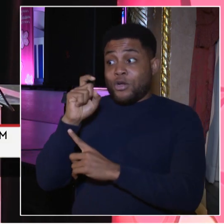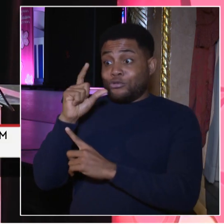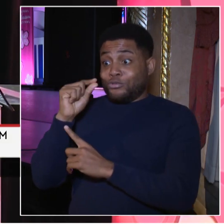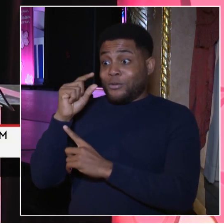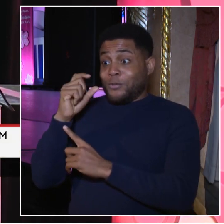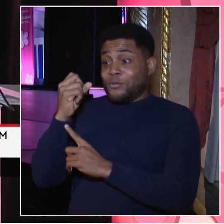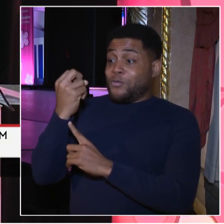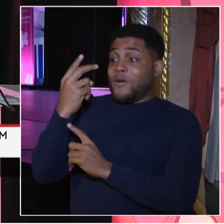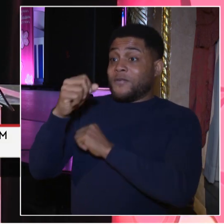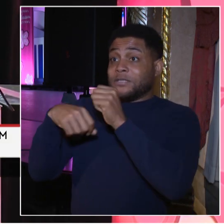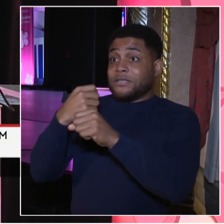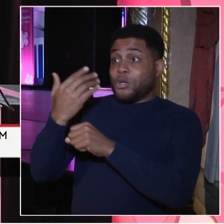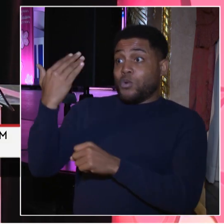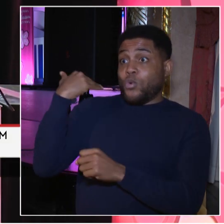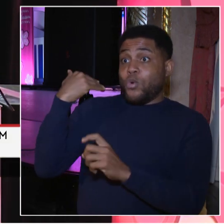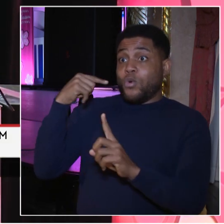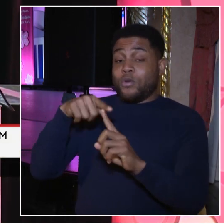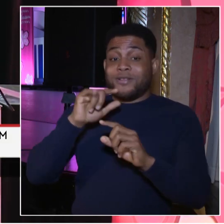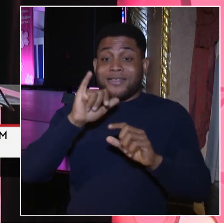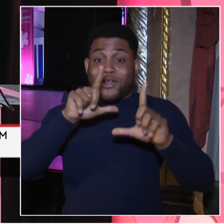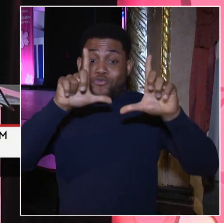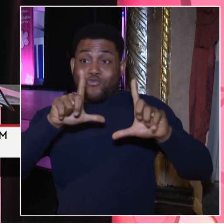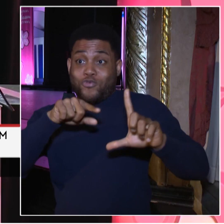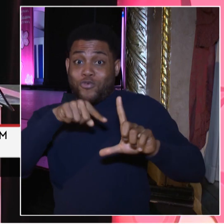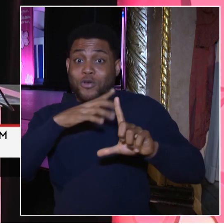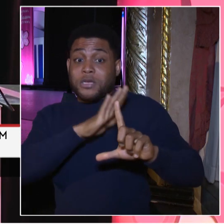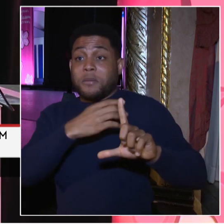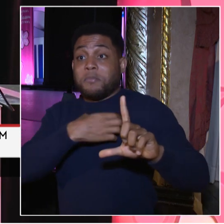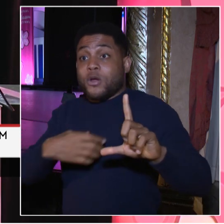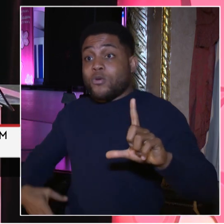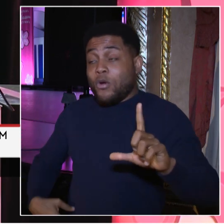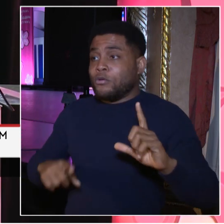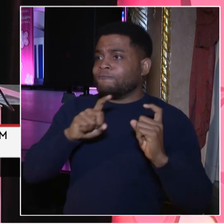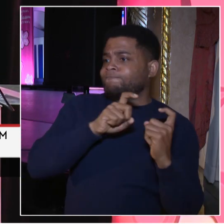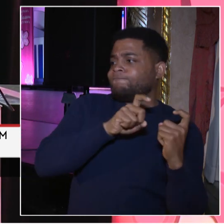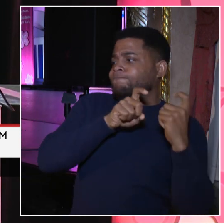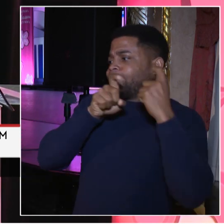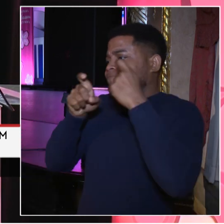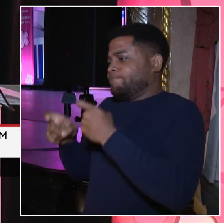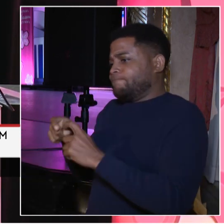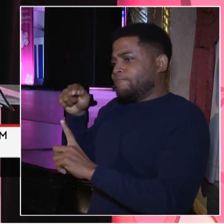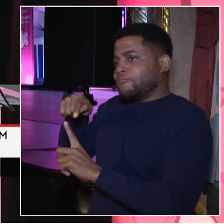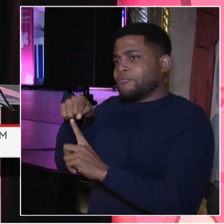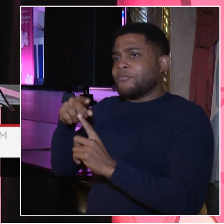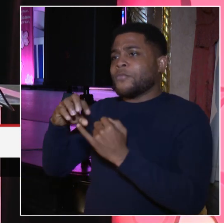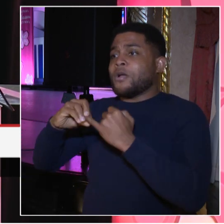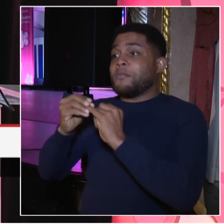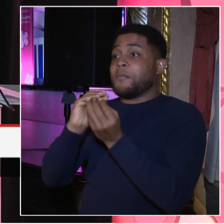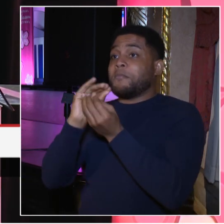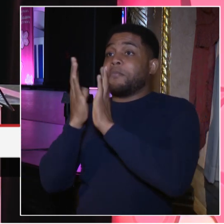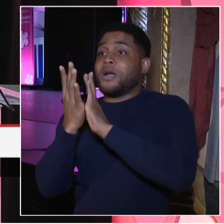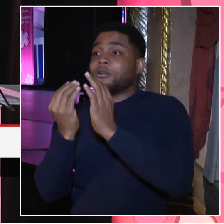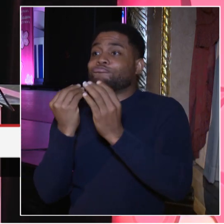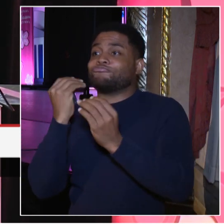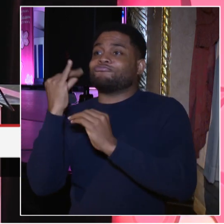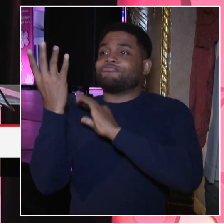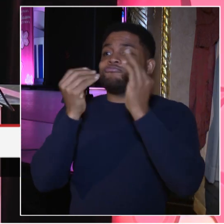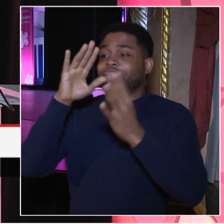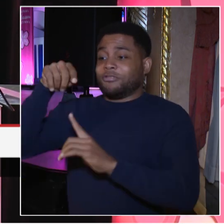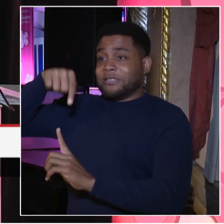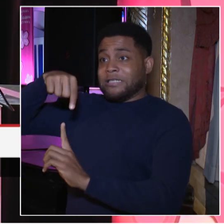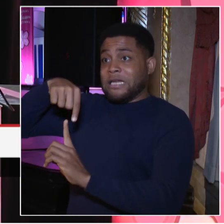DC 3,000 cherry blossom trees. And ever since then, the trees have been the